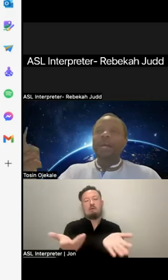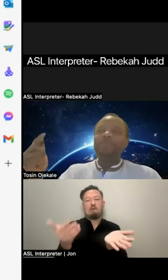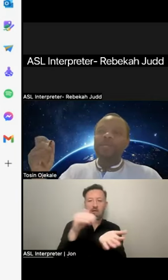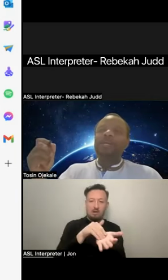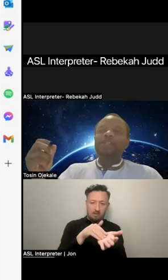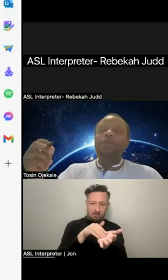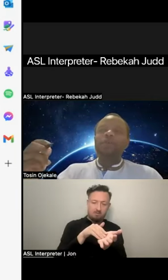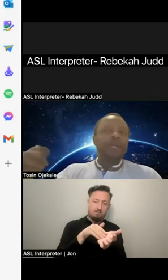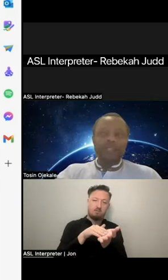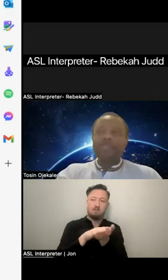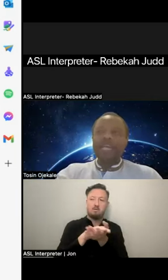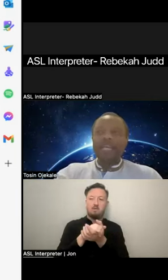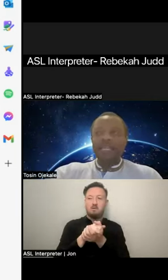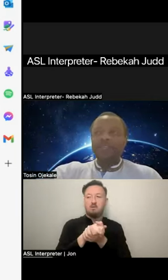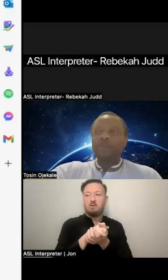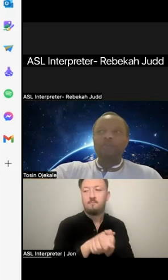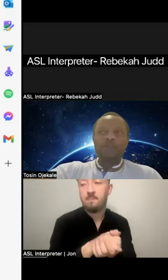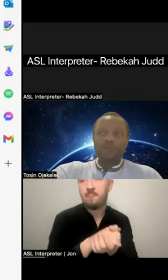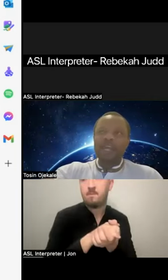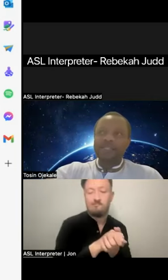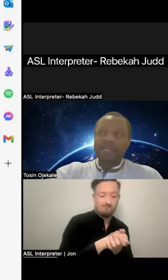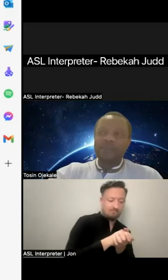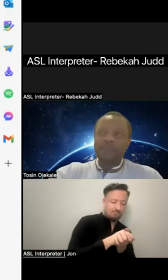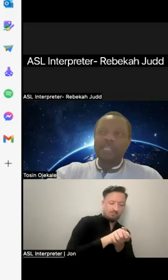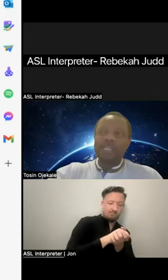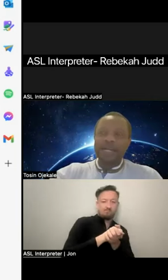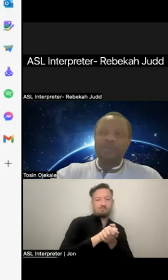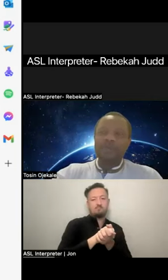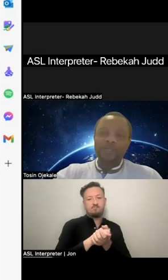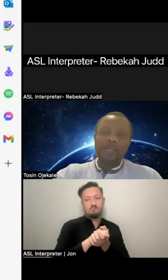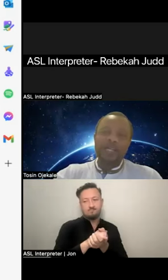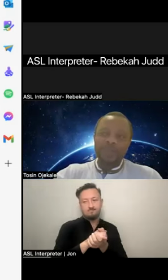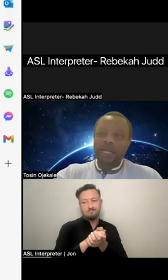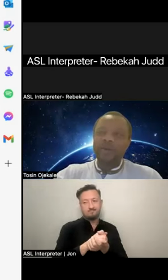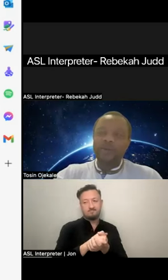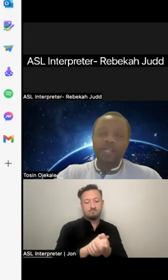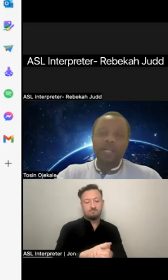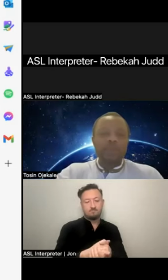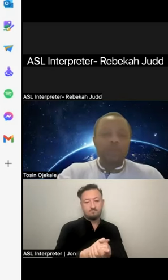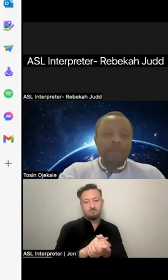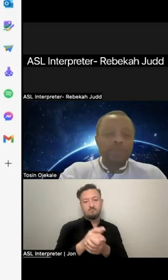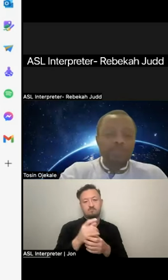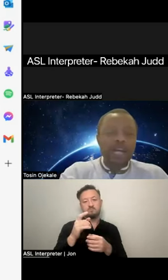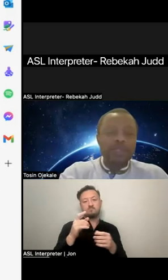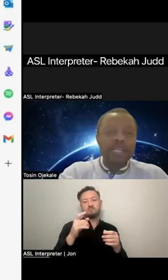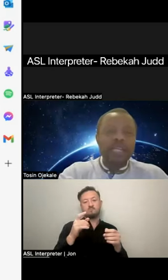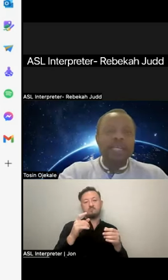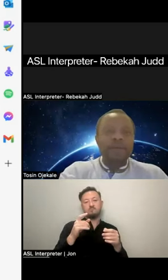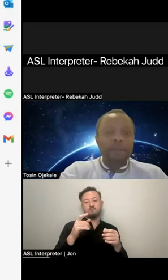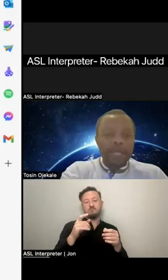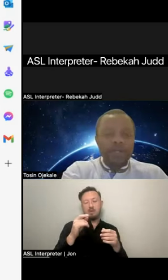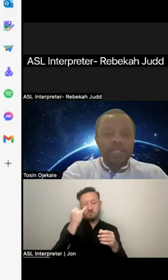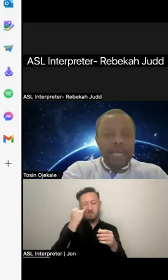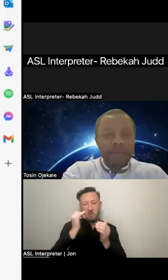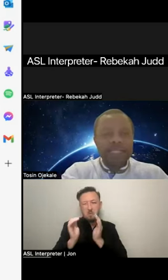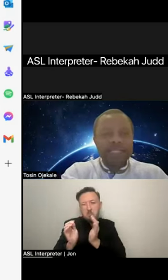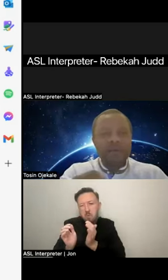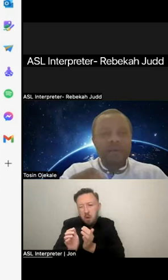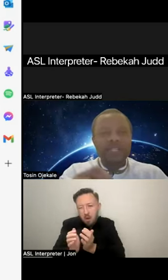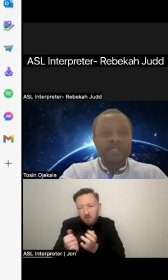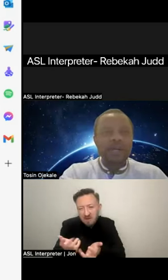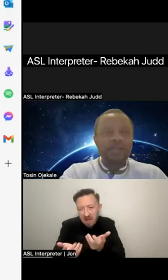use. So you can use anything. So most of the answers you put here in terms of what you can use are correct. But I'm just trying to say, based on the